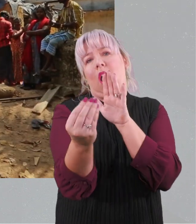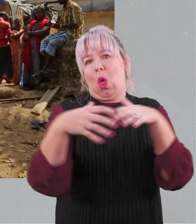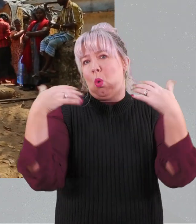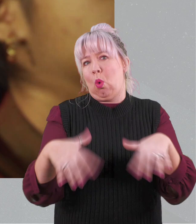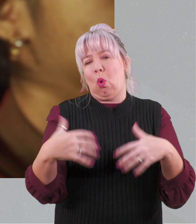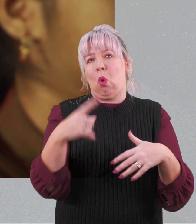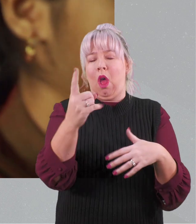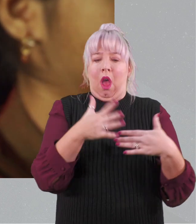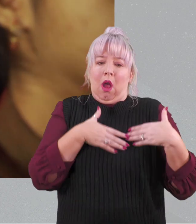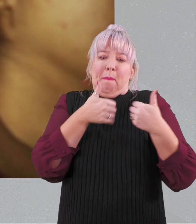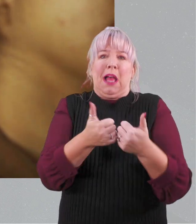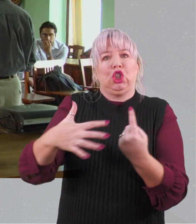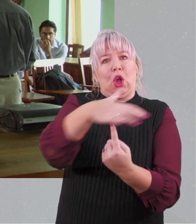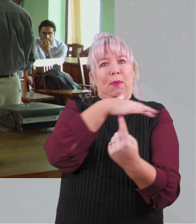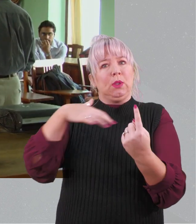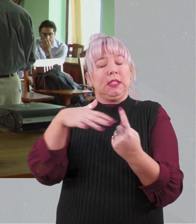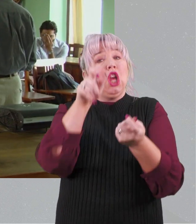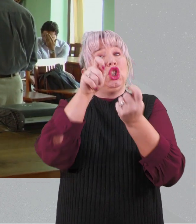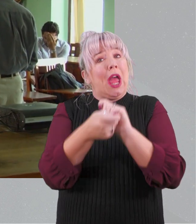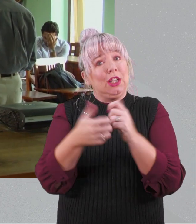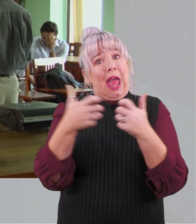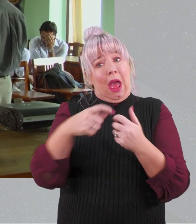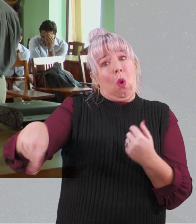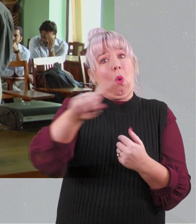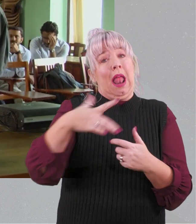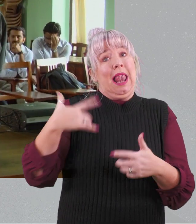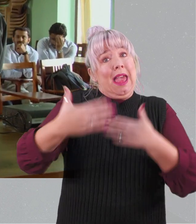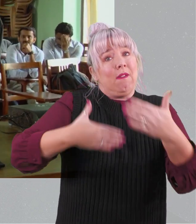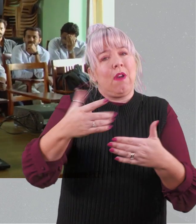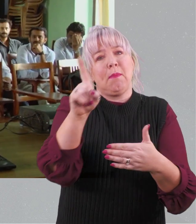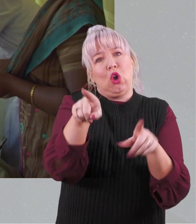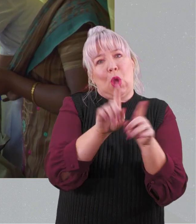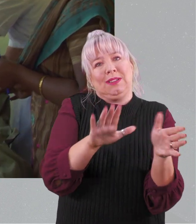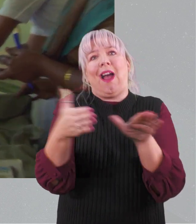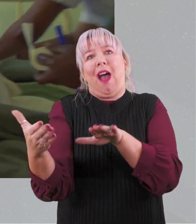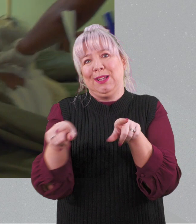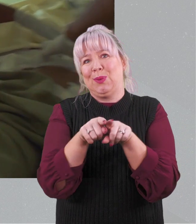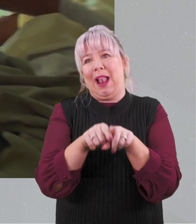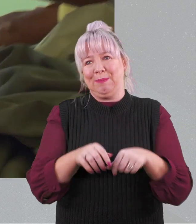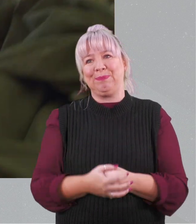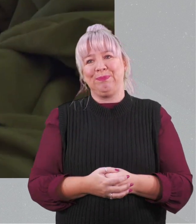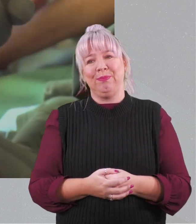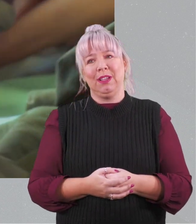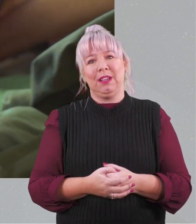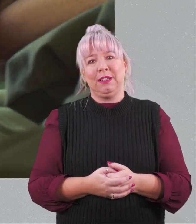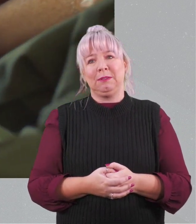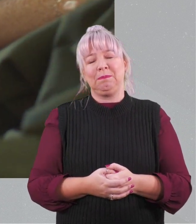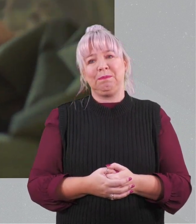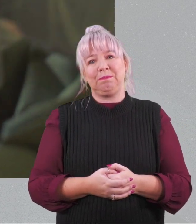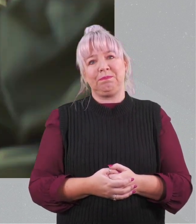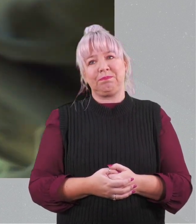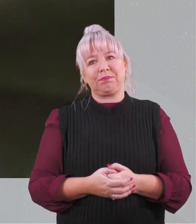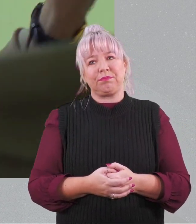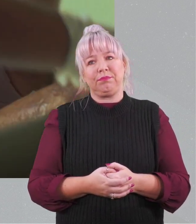is pioneering a model of compassionate communities, changing how people live and die. She says,